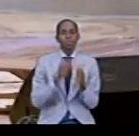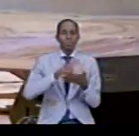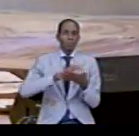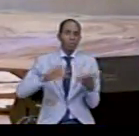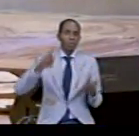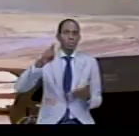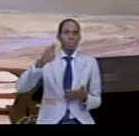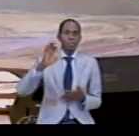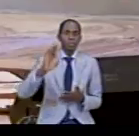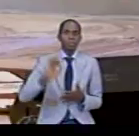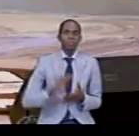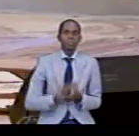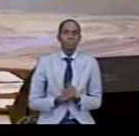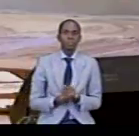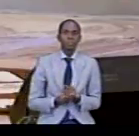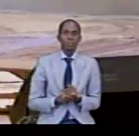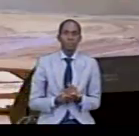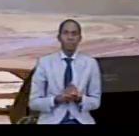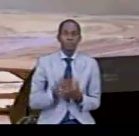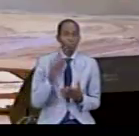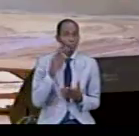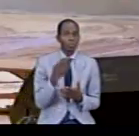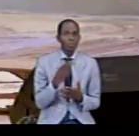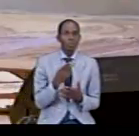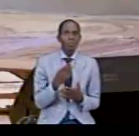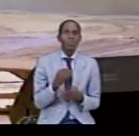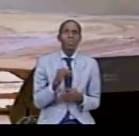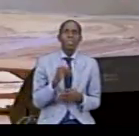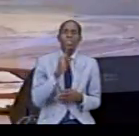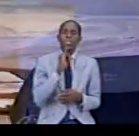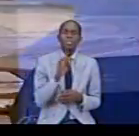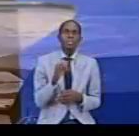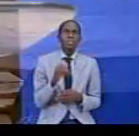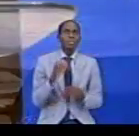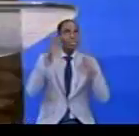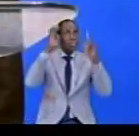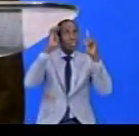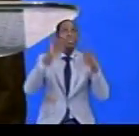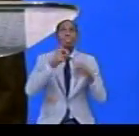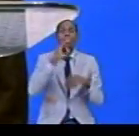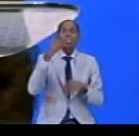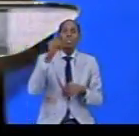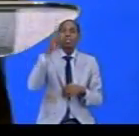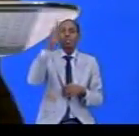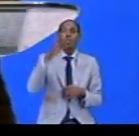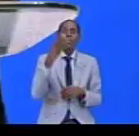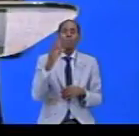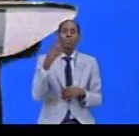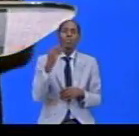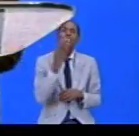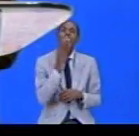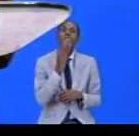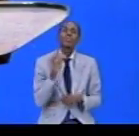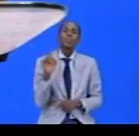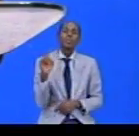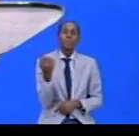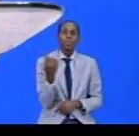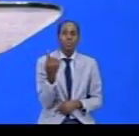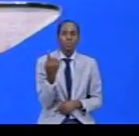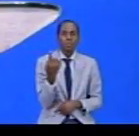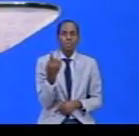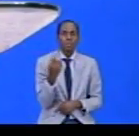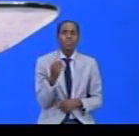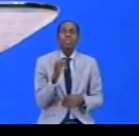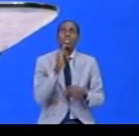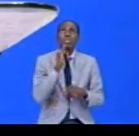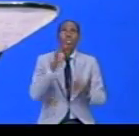29 you see the coach of the Jews only you see not also of